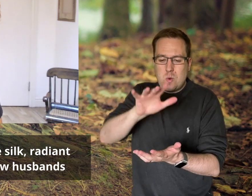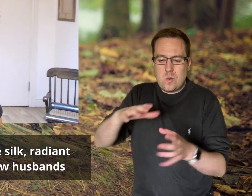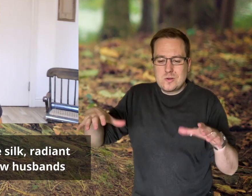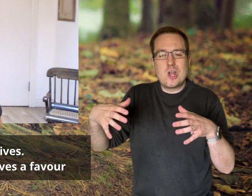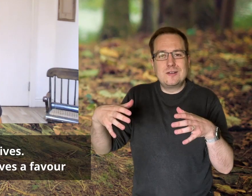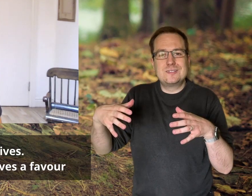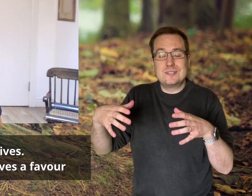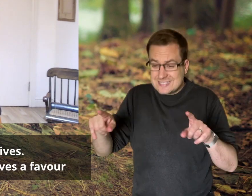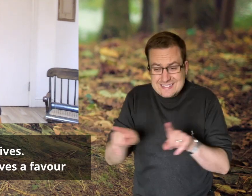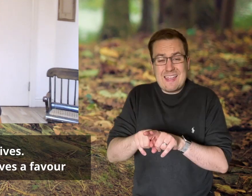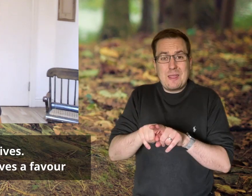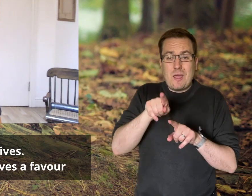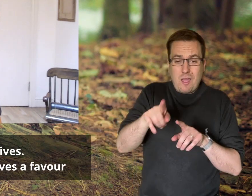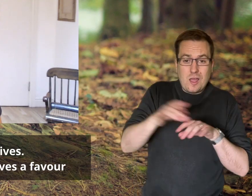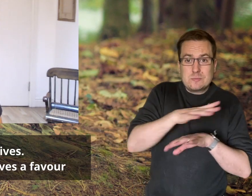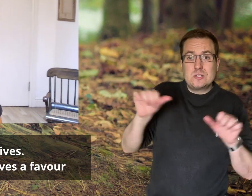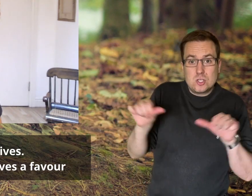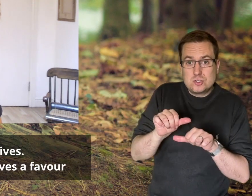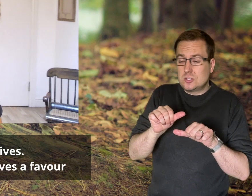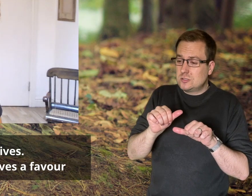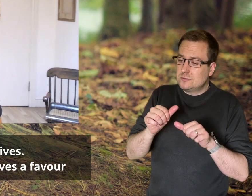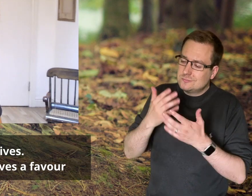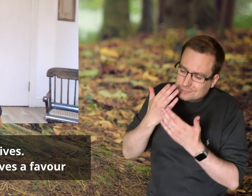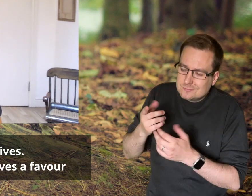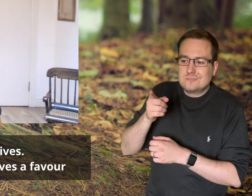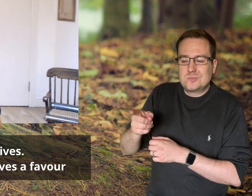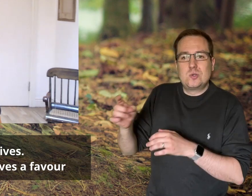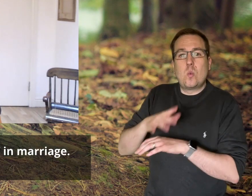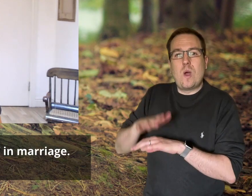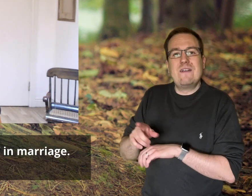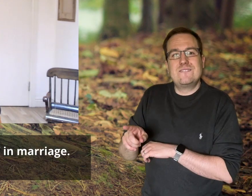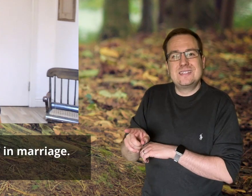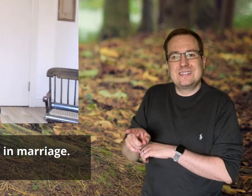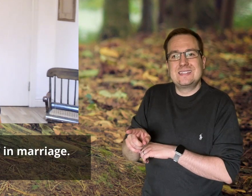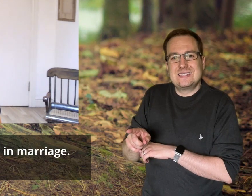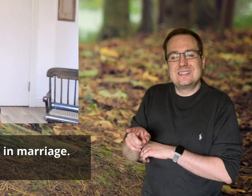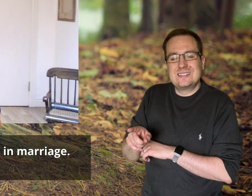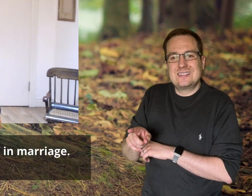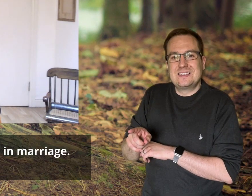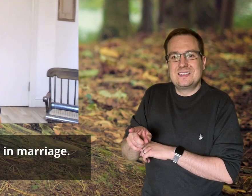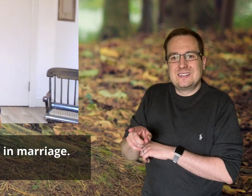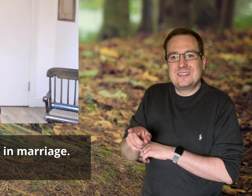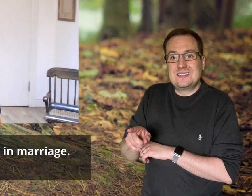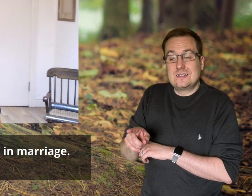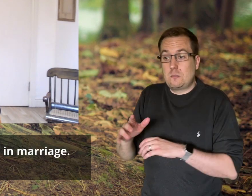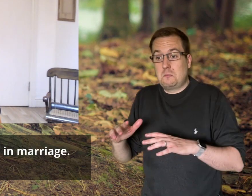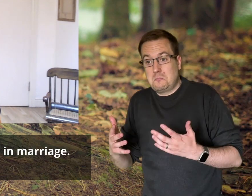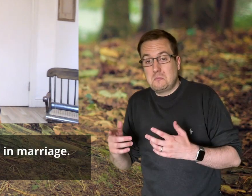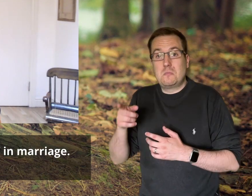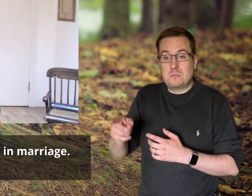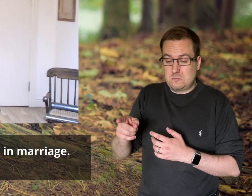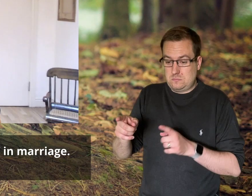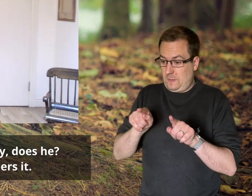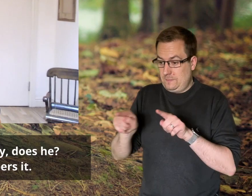how husbands ought to love their wives. They're really doing themselves a favour, since they're already one